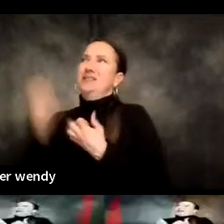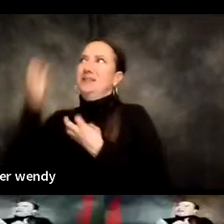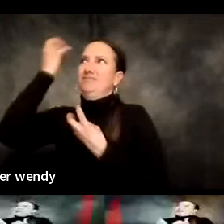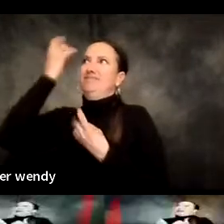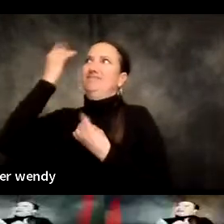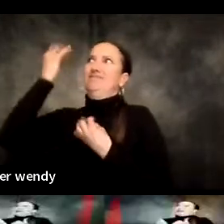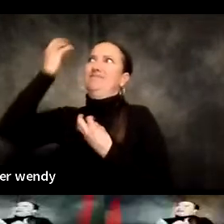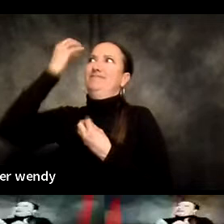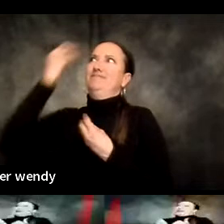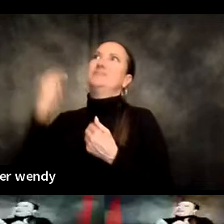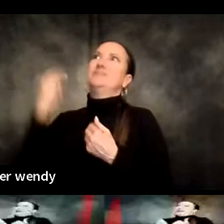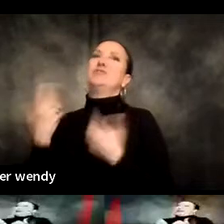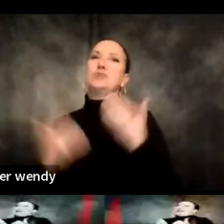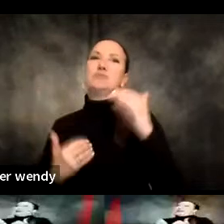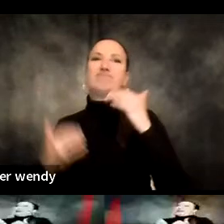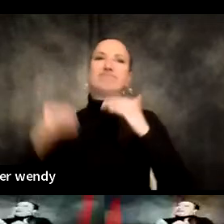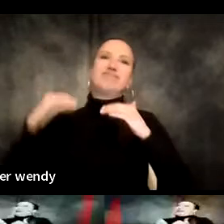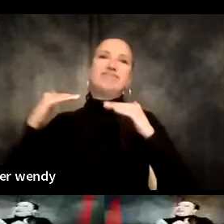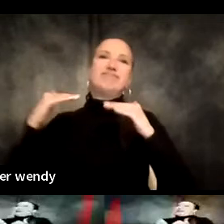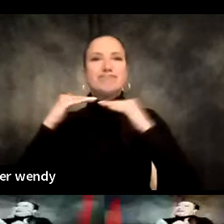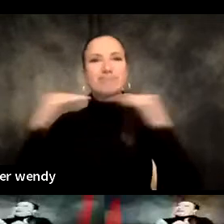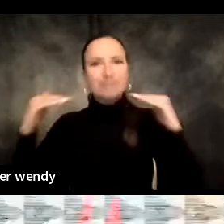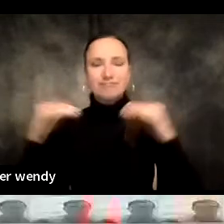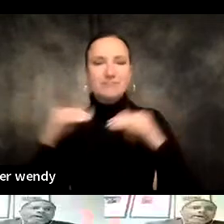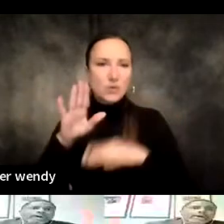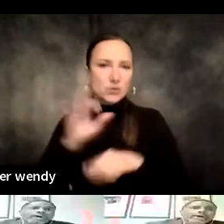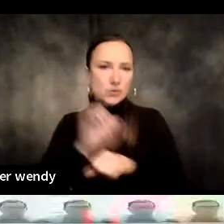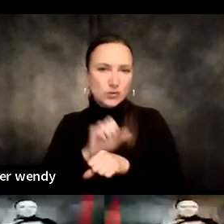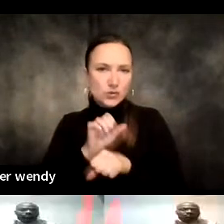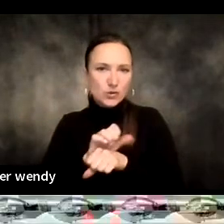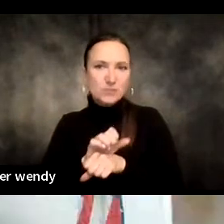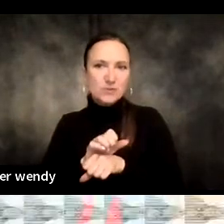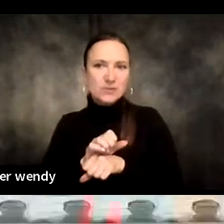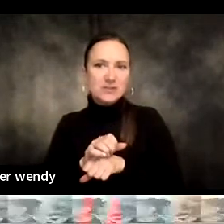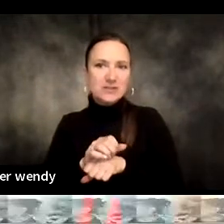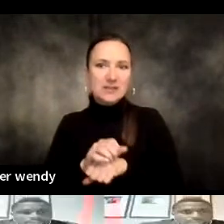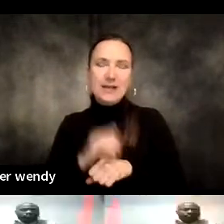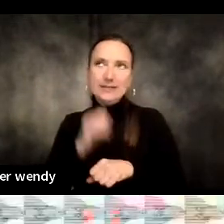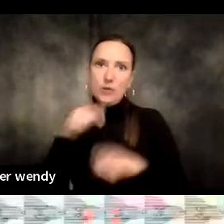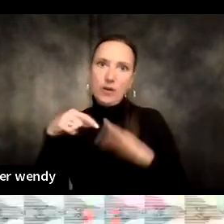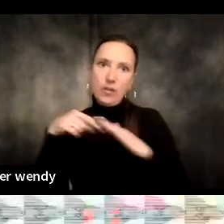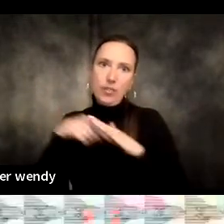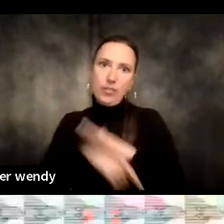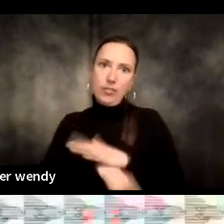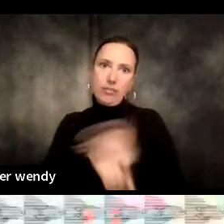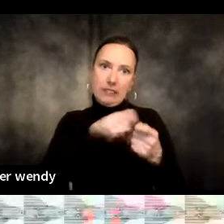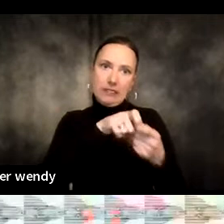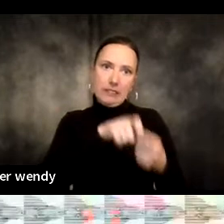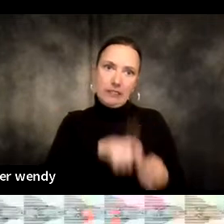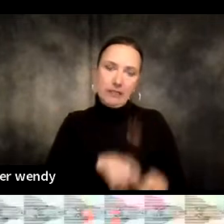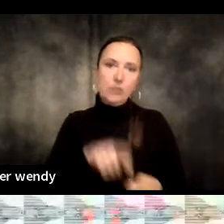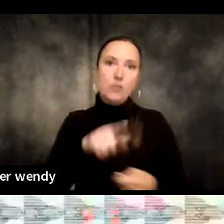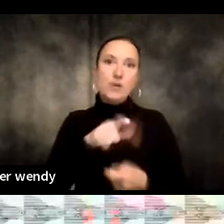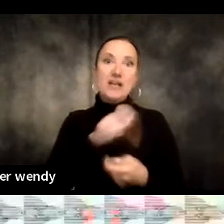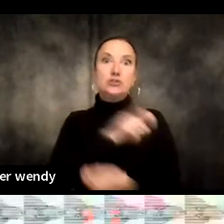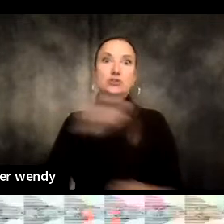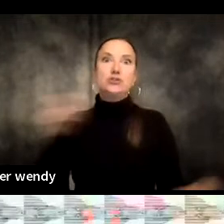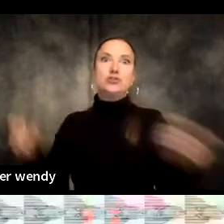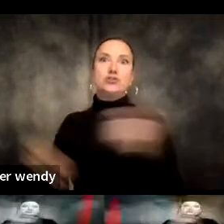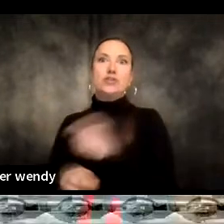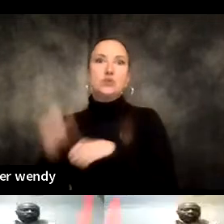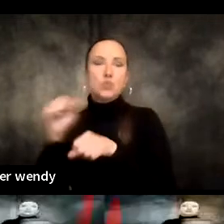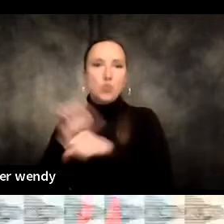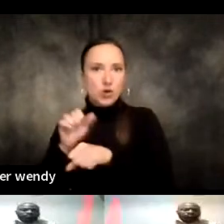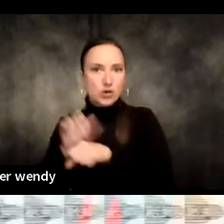to right size a number of those positions. In fact, there was what we call. I don't want to get too technical, but there was a mass conversion of positions just